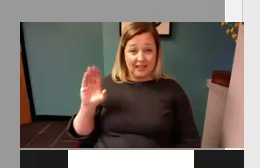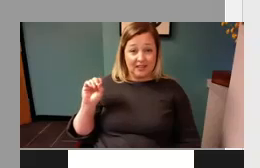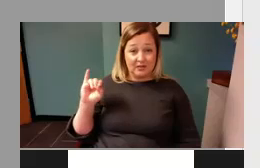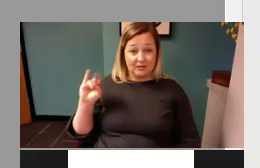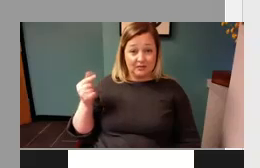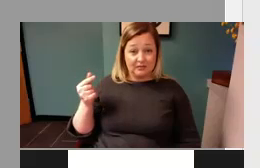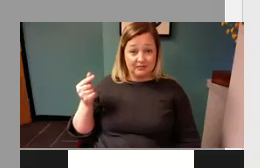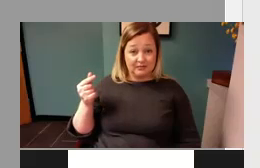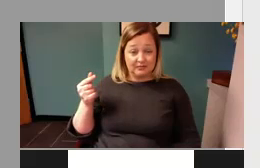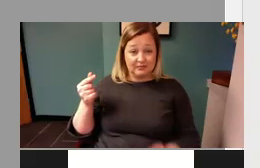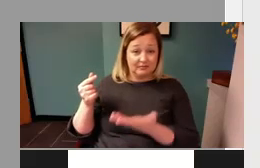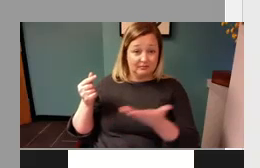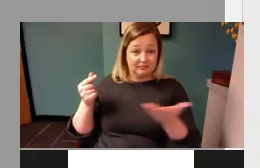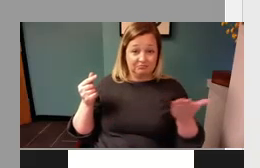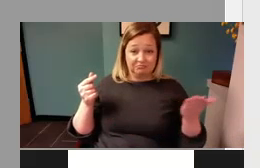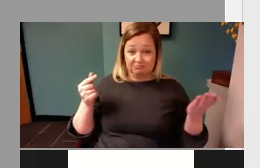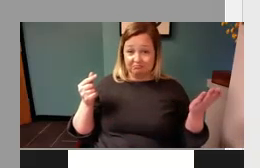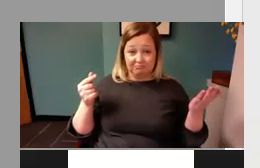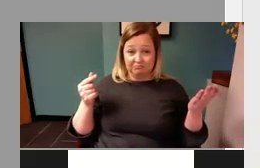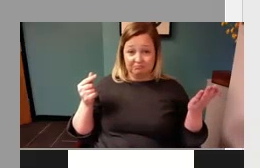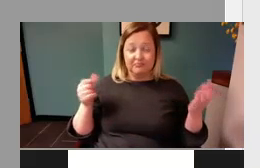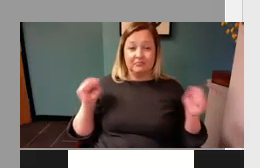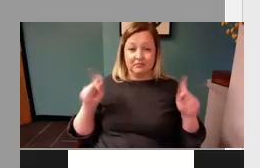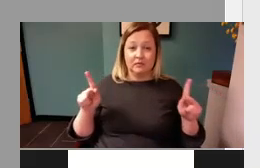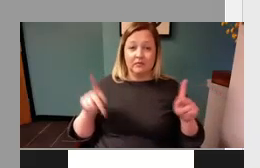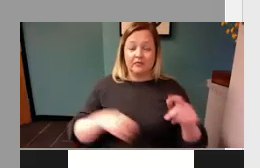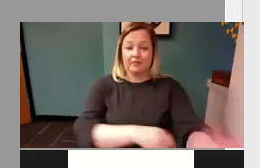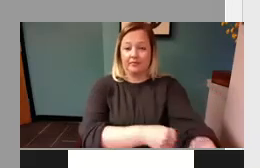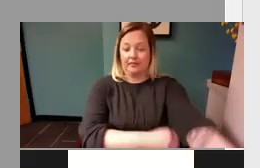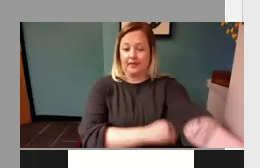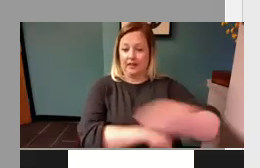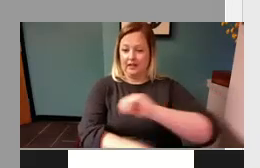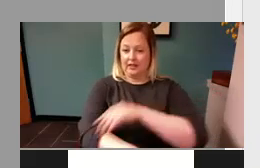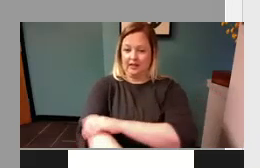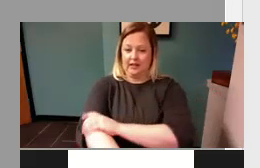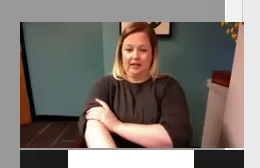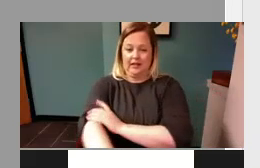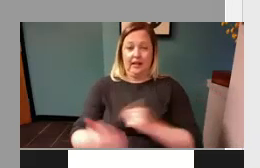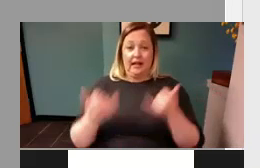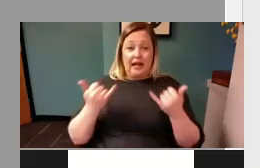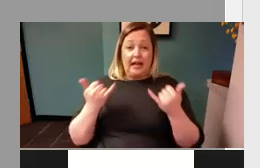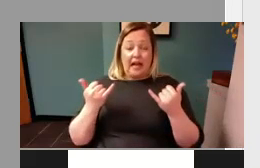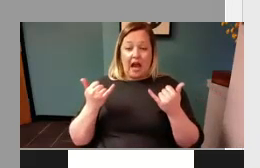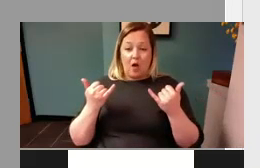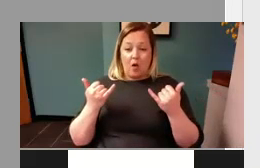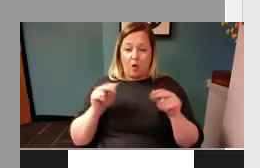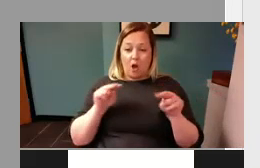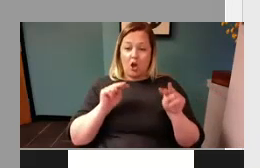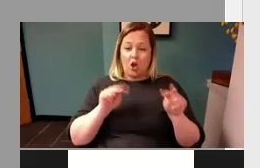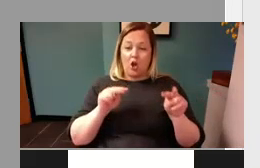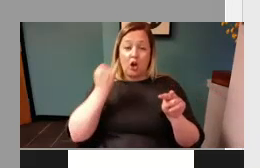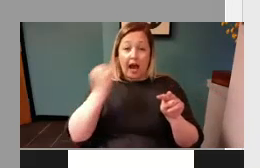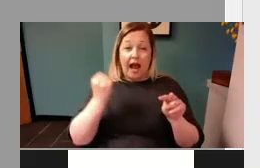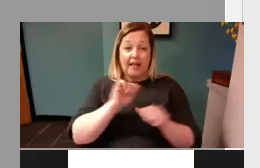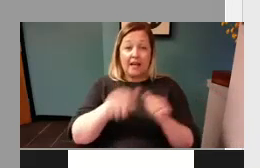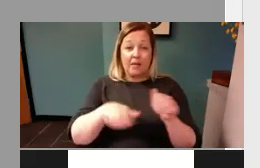Okay. So now let's look at the idea behind how we can actually